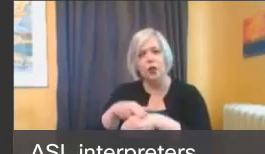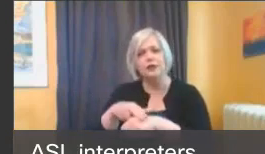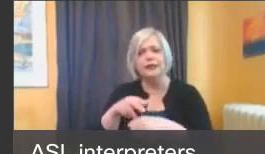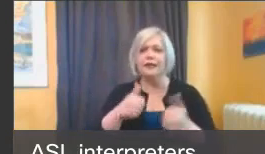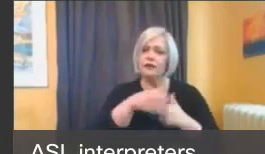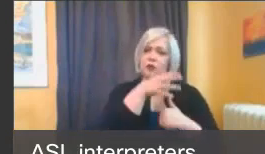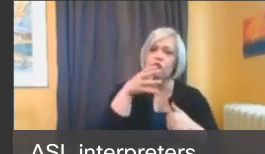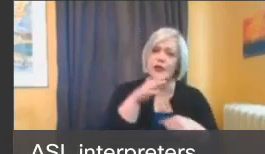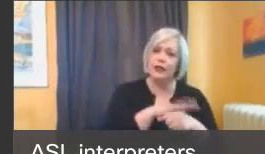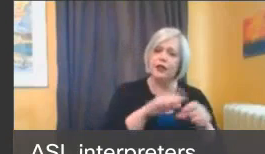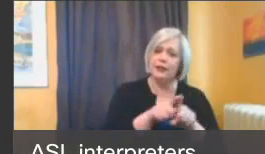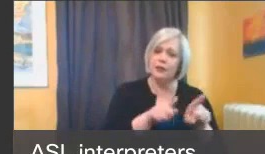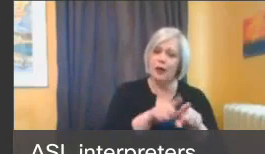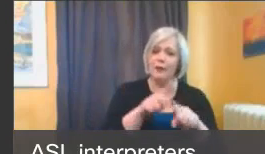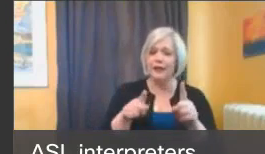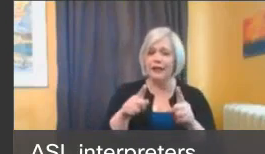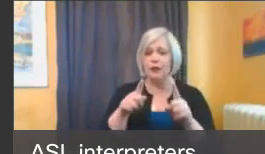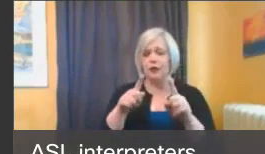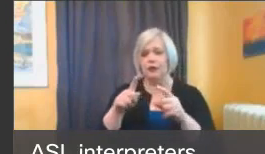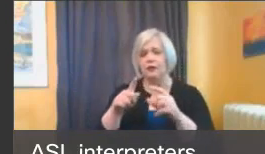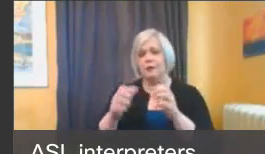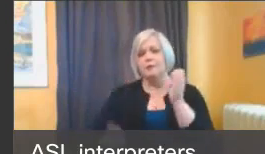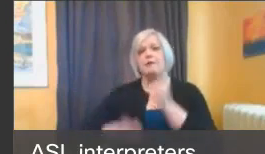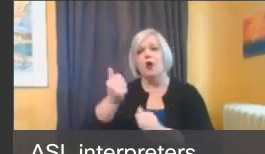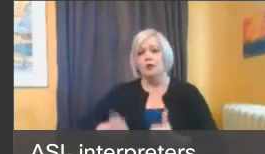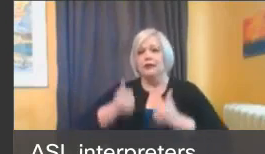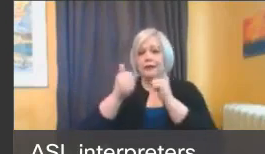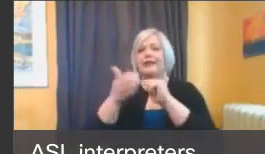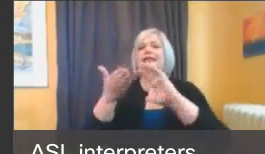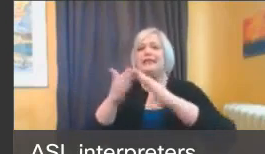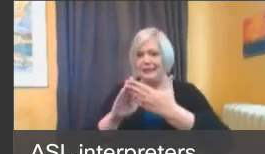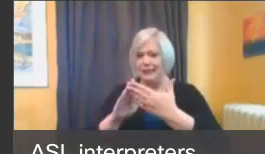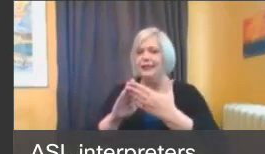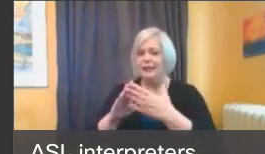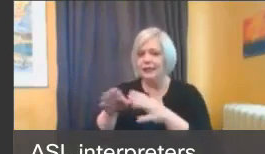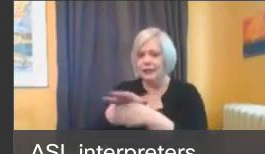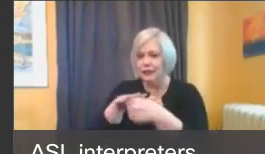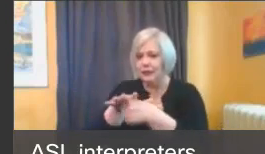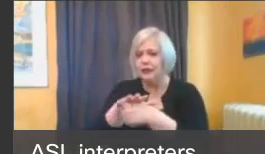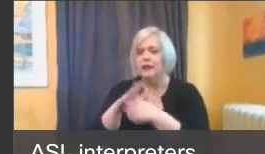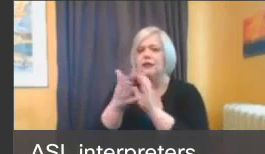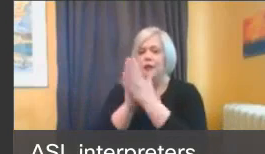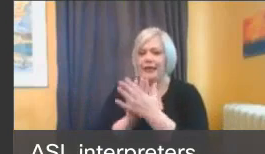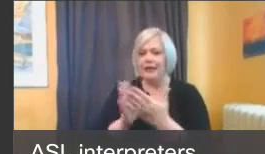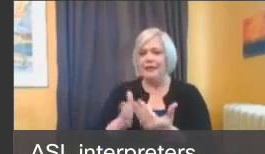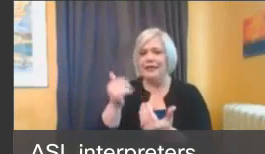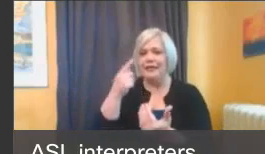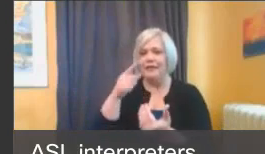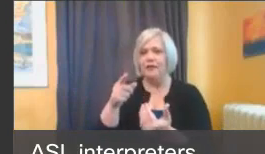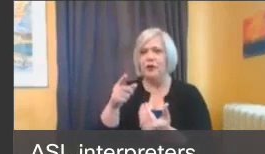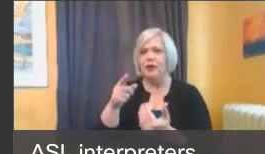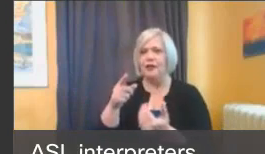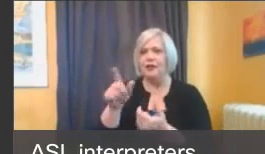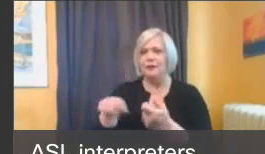as well, but they were concentrated in a lot of urban areas in these states. And so it became easy for certain